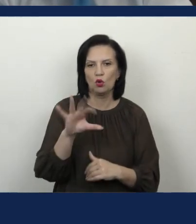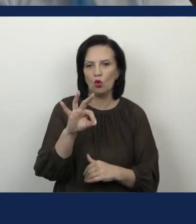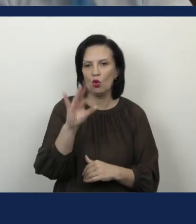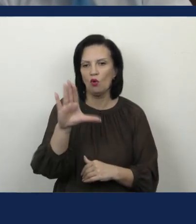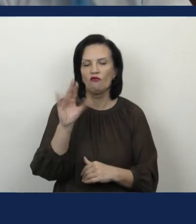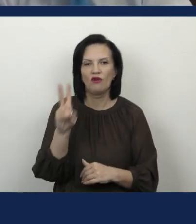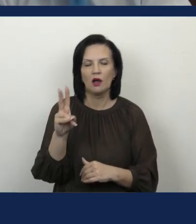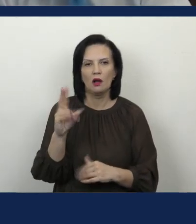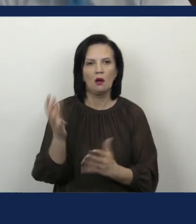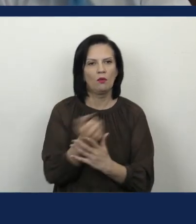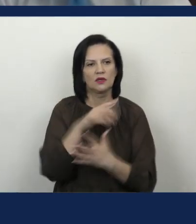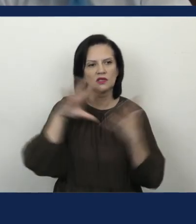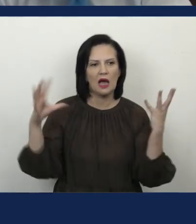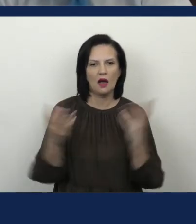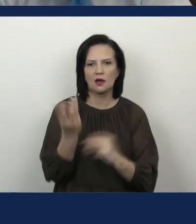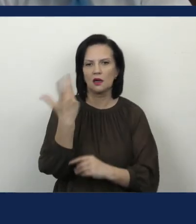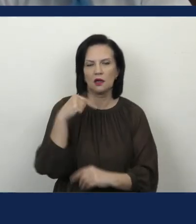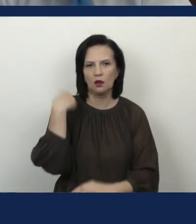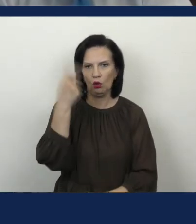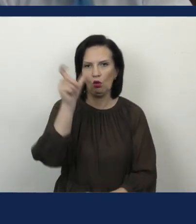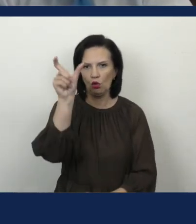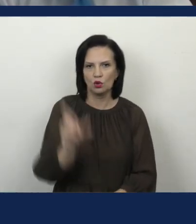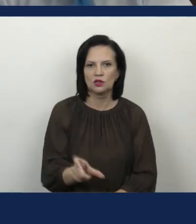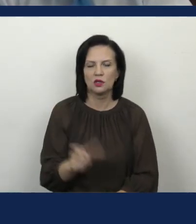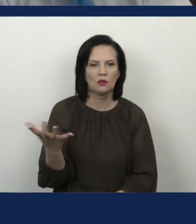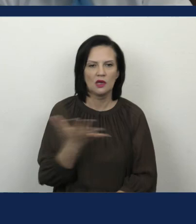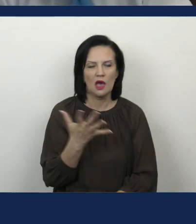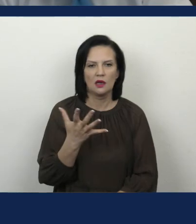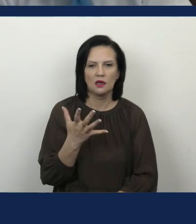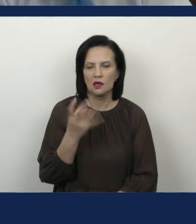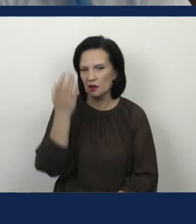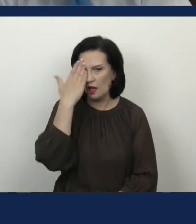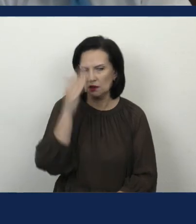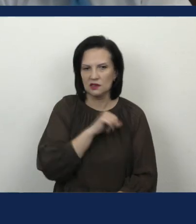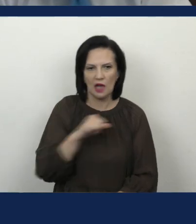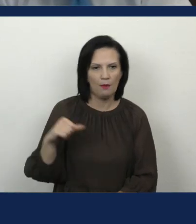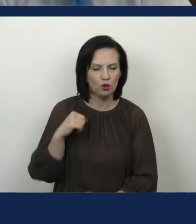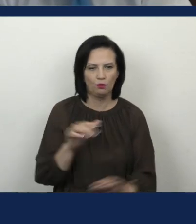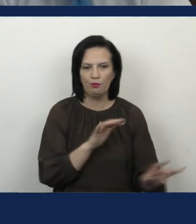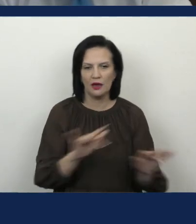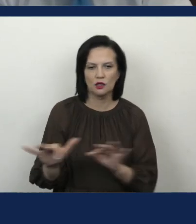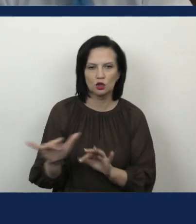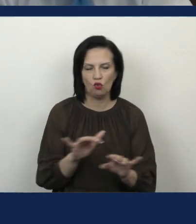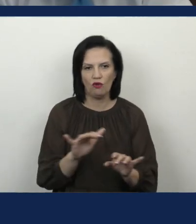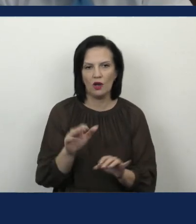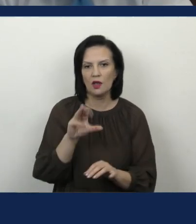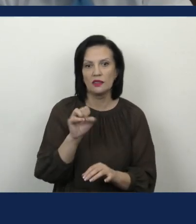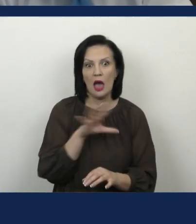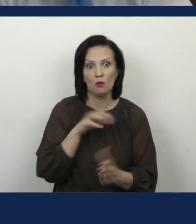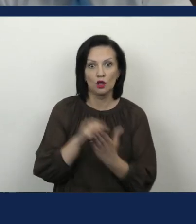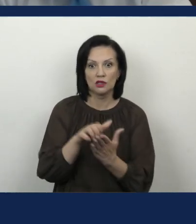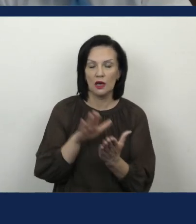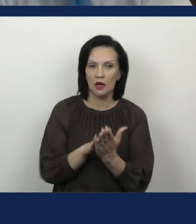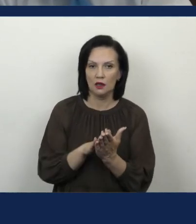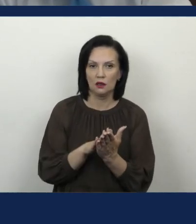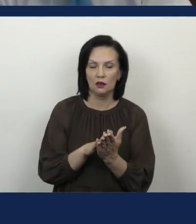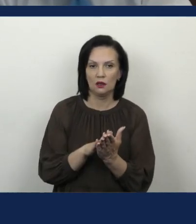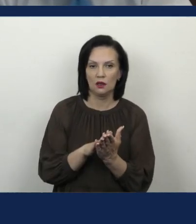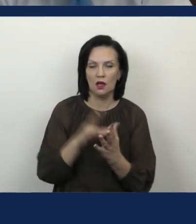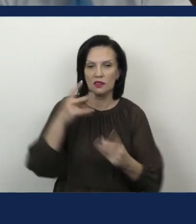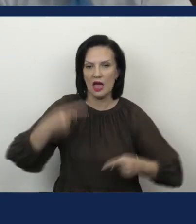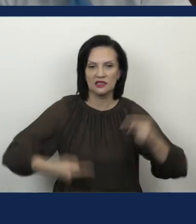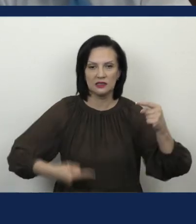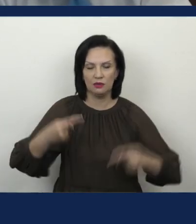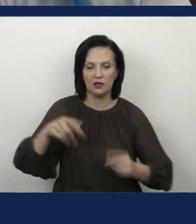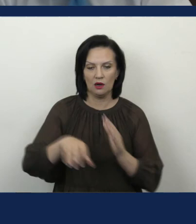of the violation of votes, the District Election Commission based itself on the overall number of the persons who were unable to move on their